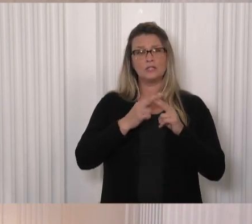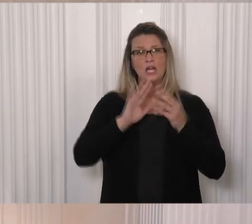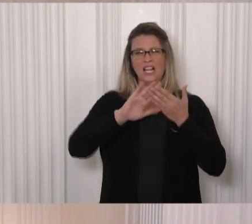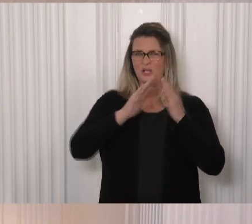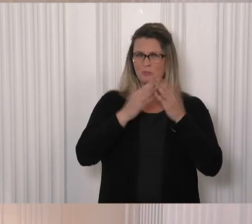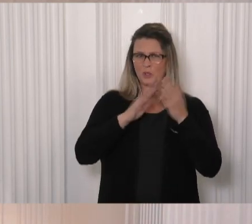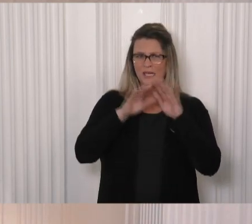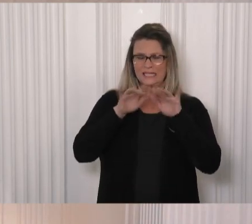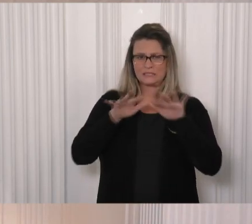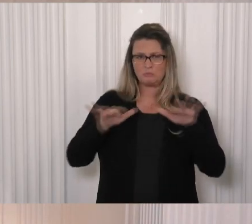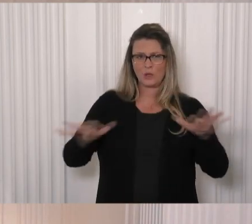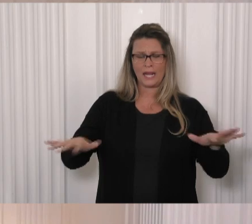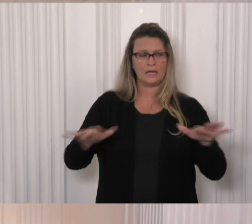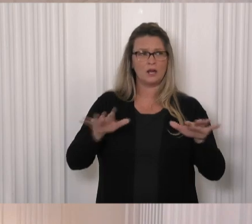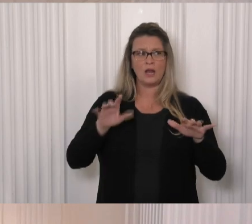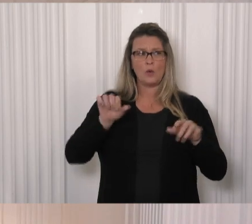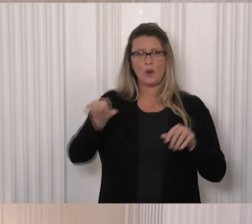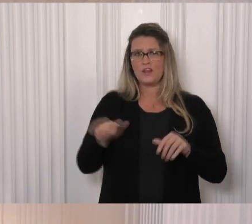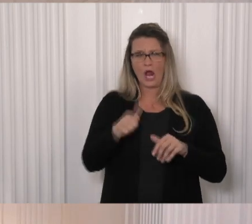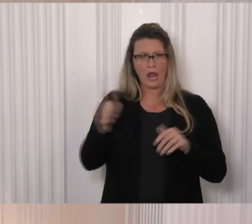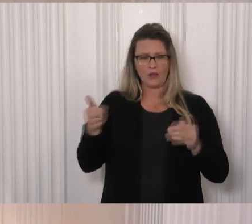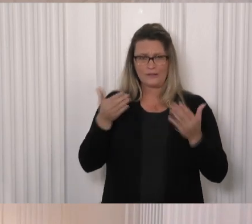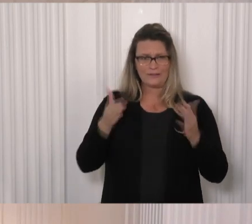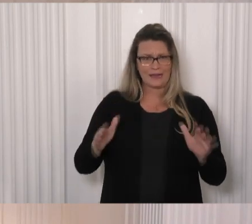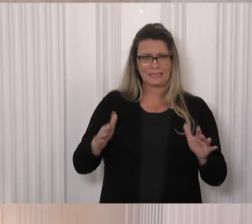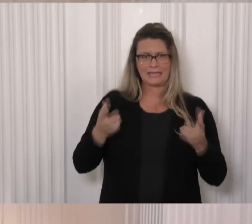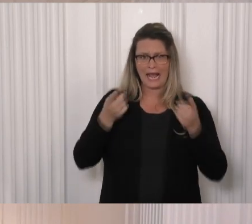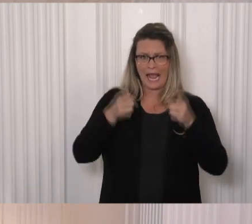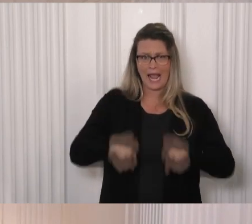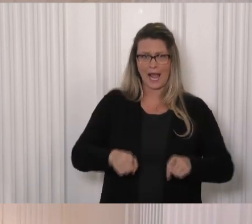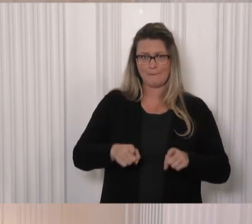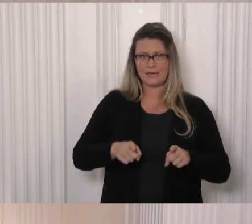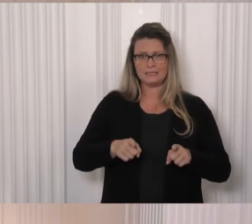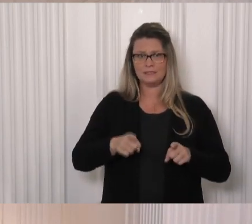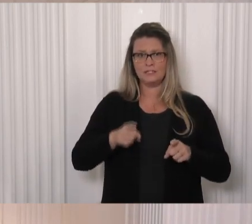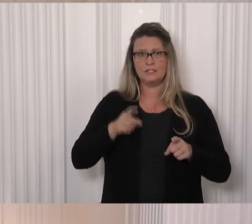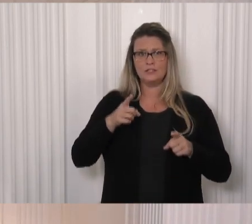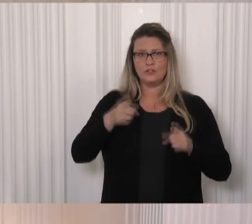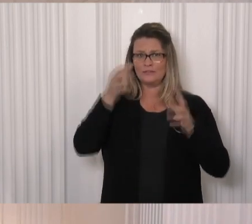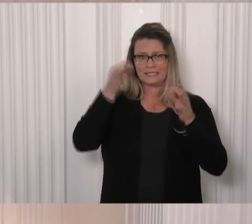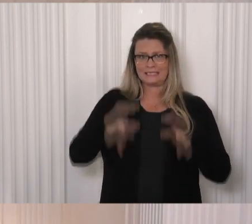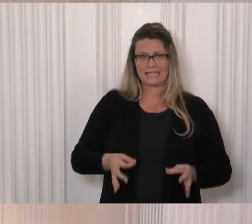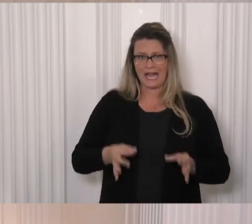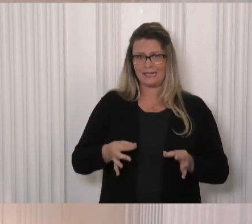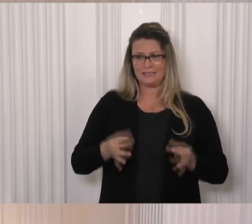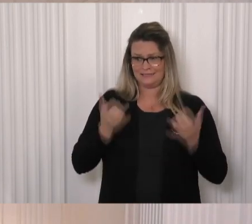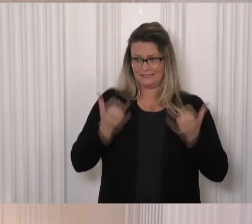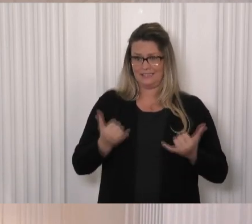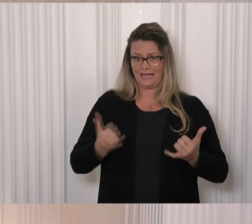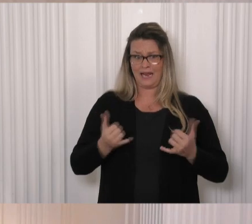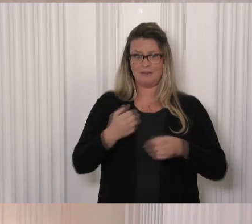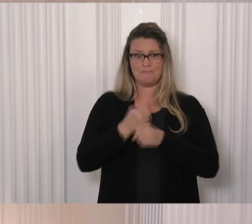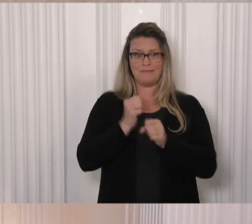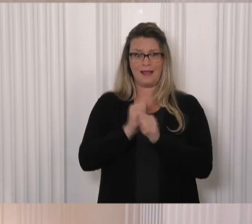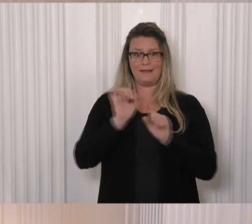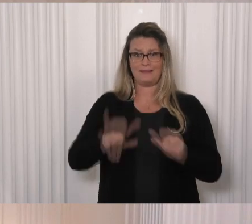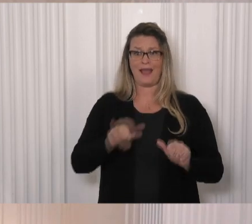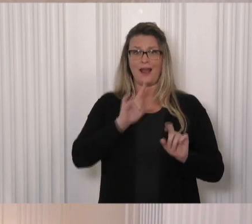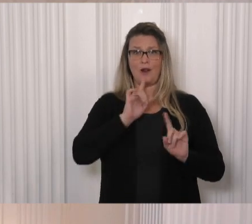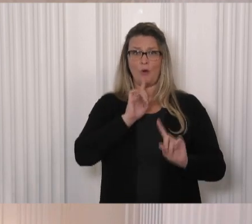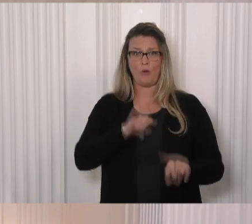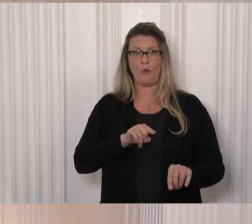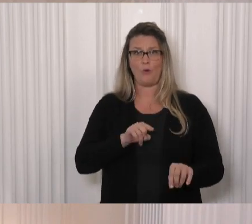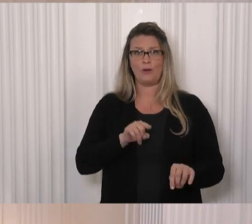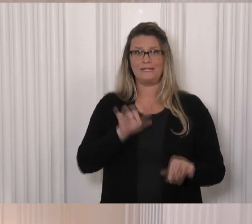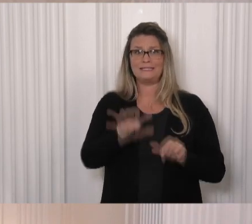other factors that went into you all pulling the trigger on this? Because a number of people have been calling for this order,